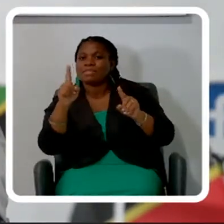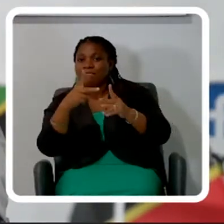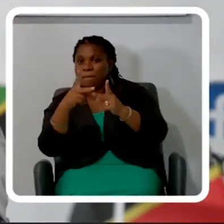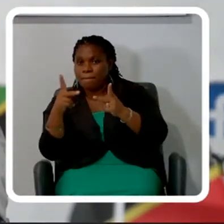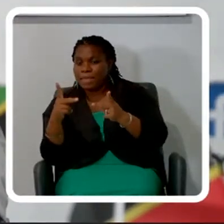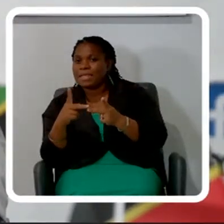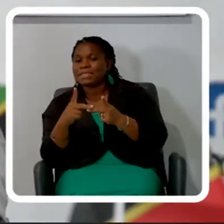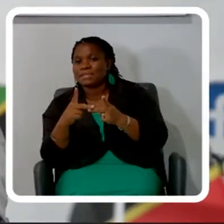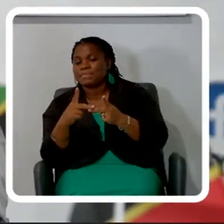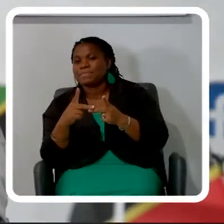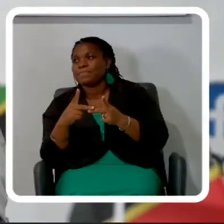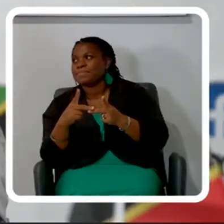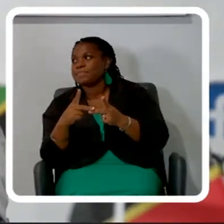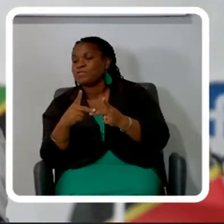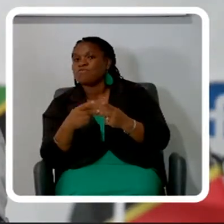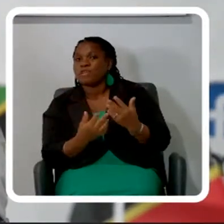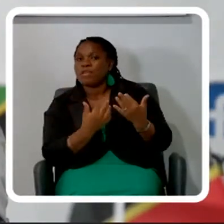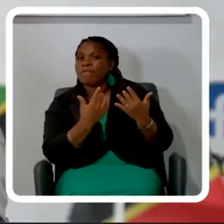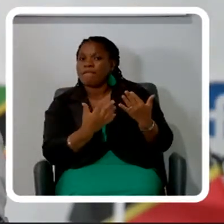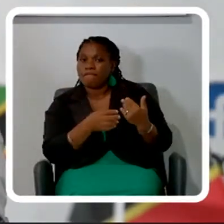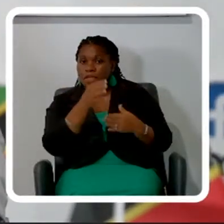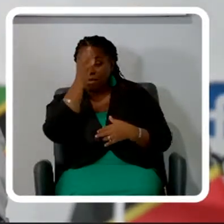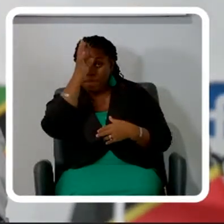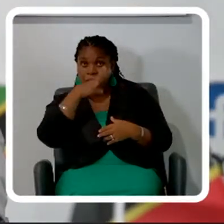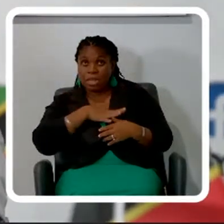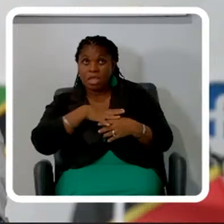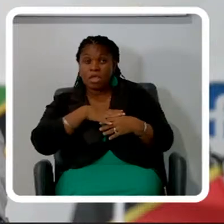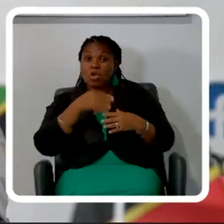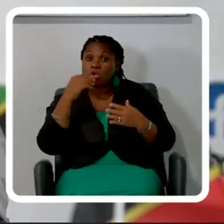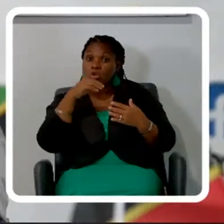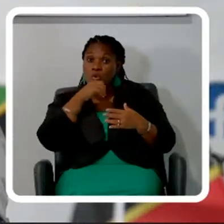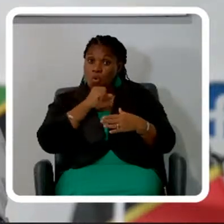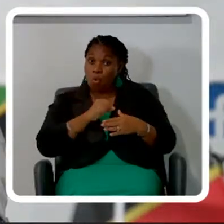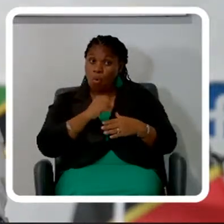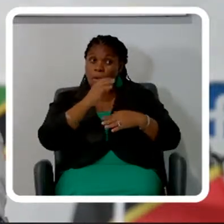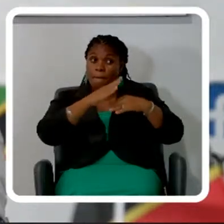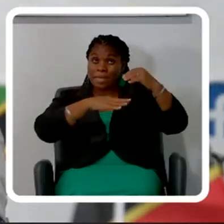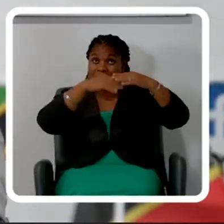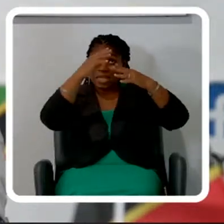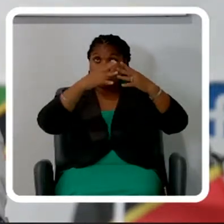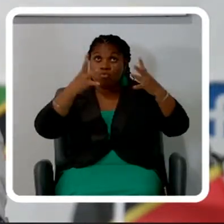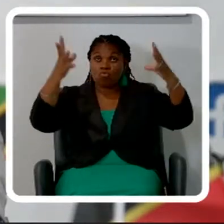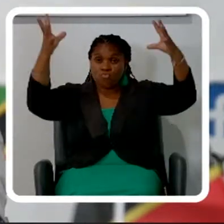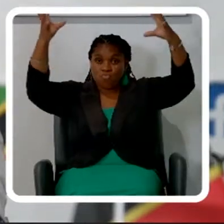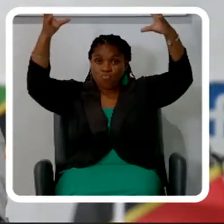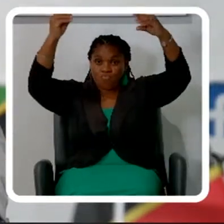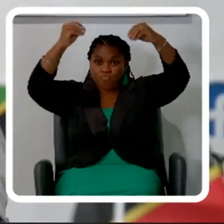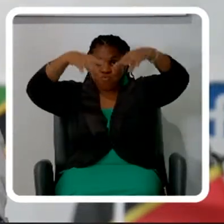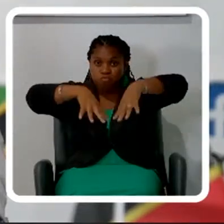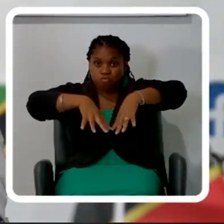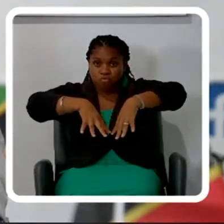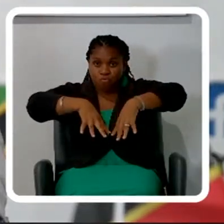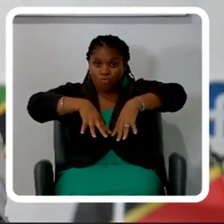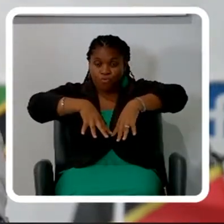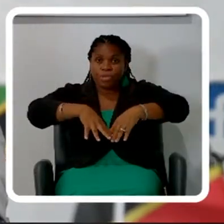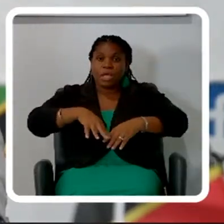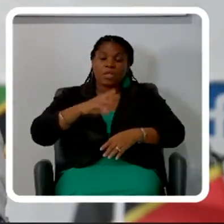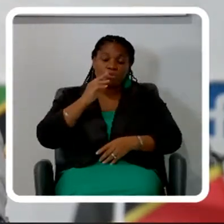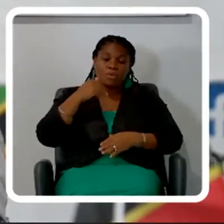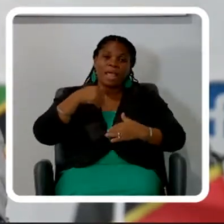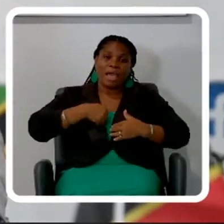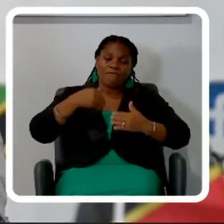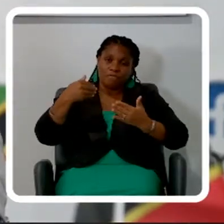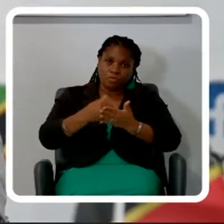for the fire department. We are going to demolish that building, and that would be one of our projects to rebuild the